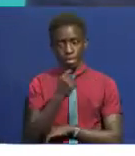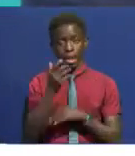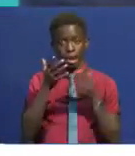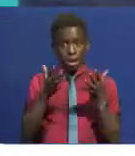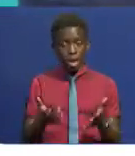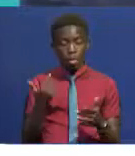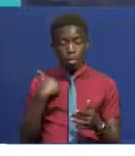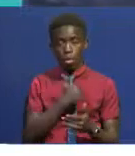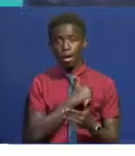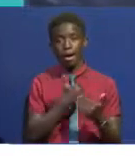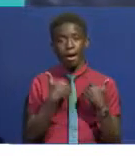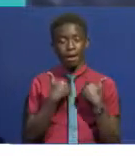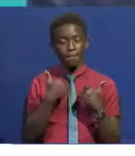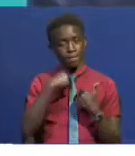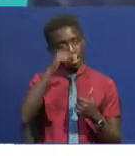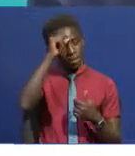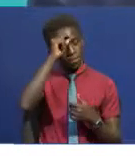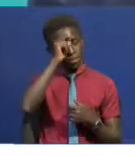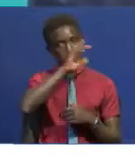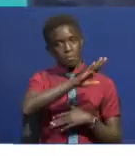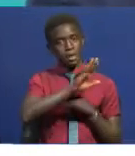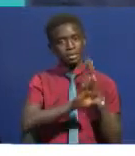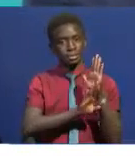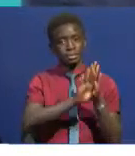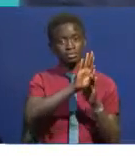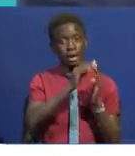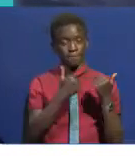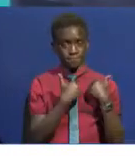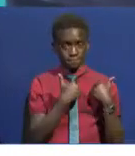government infrastructure. Already specification has been developed by